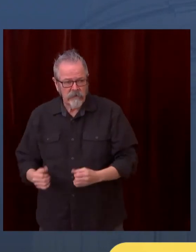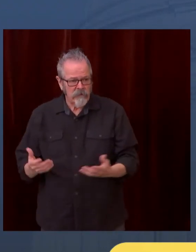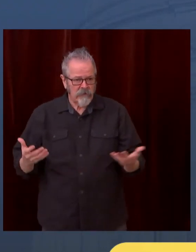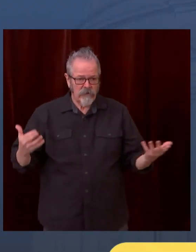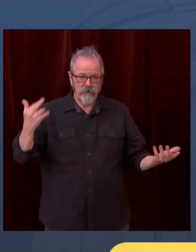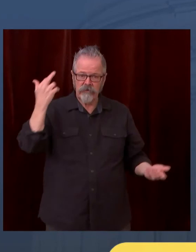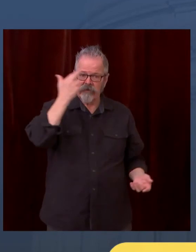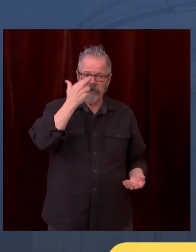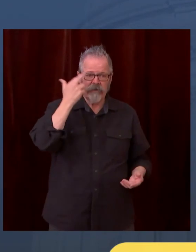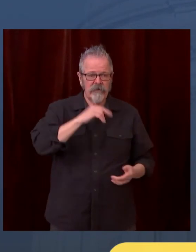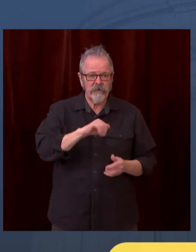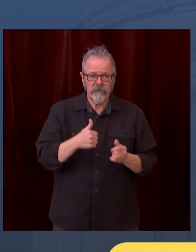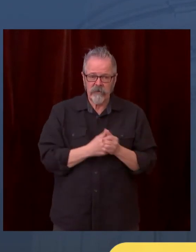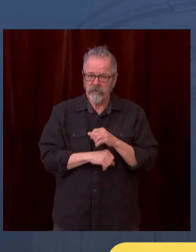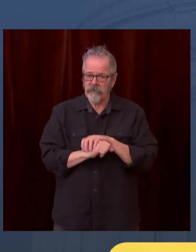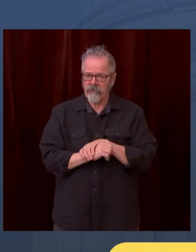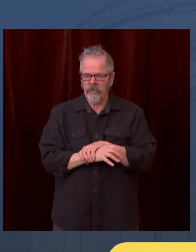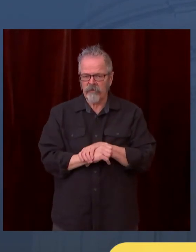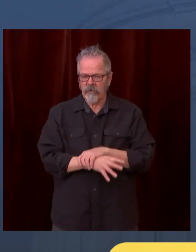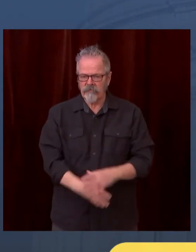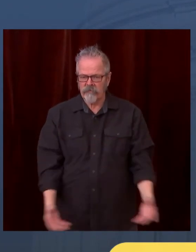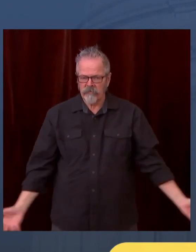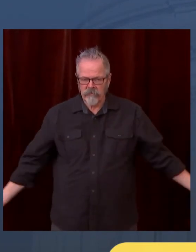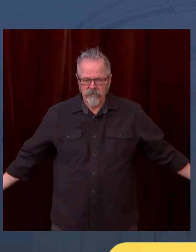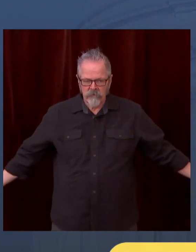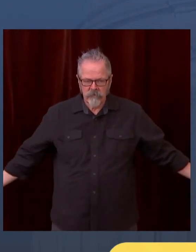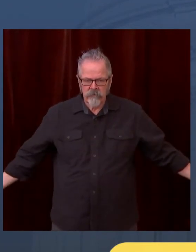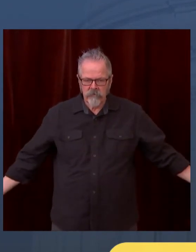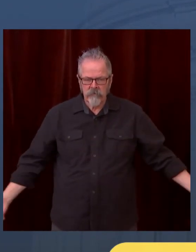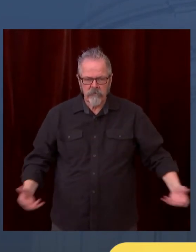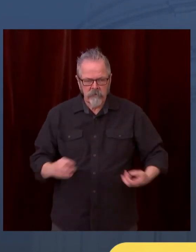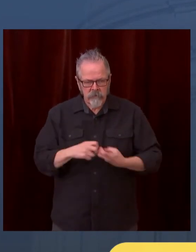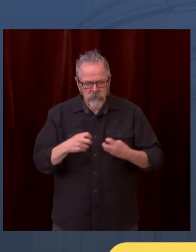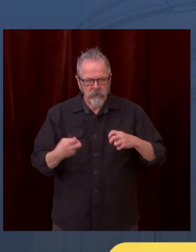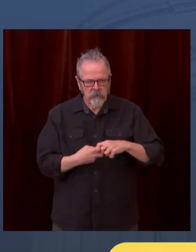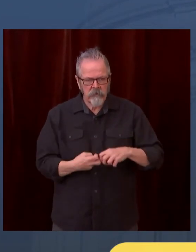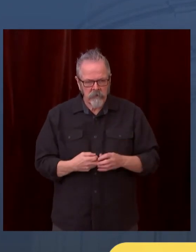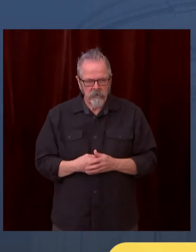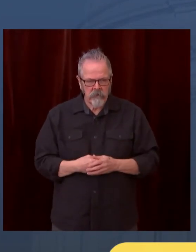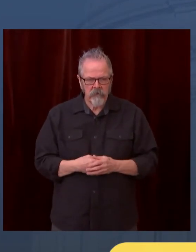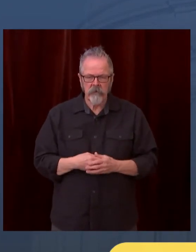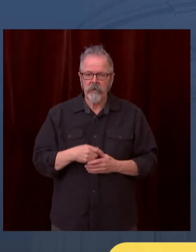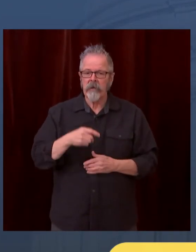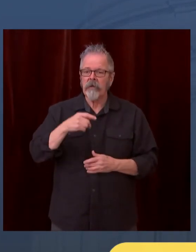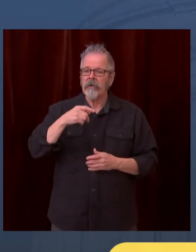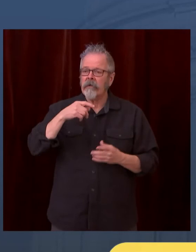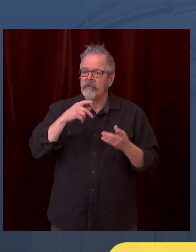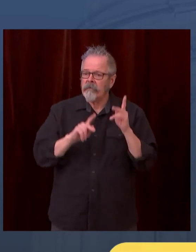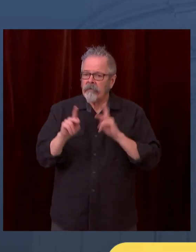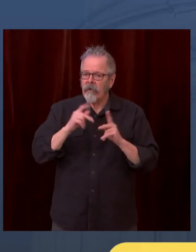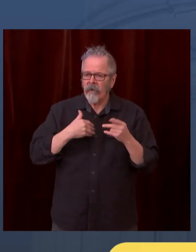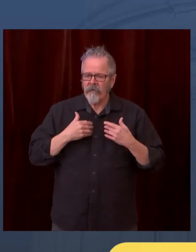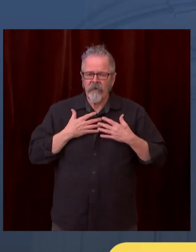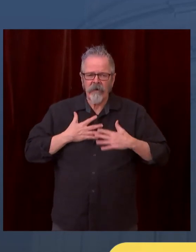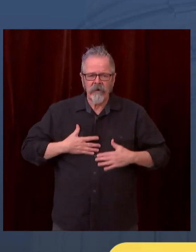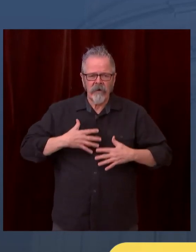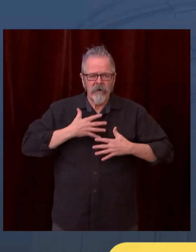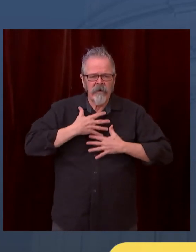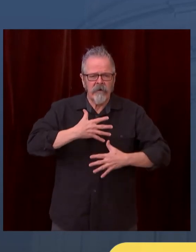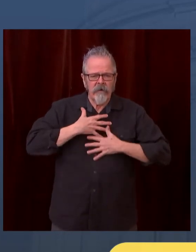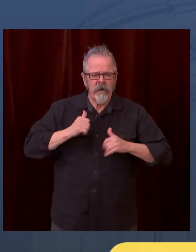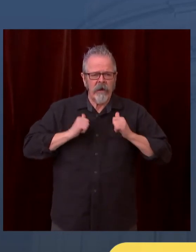asthma. Older folks are getting cardiac problems because they're breathing diesel fumes. And every year this gets